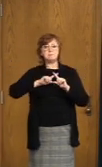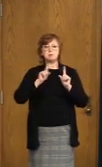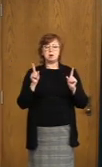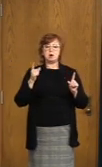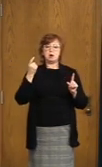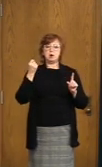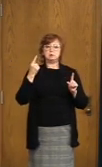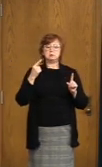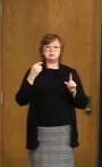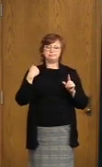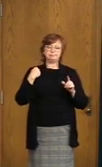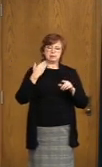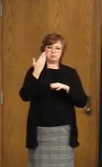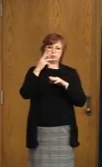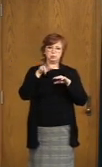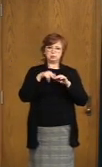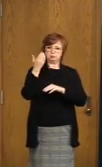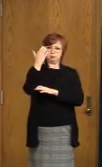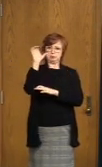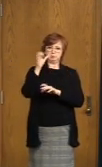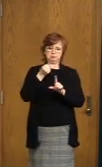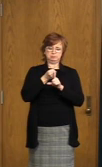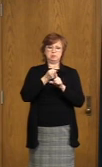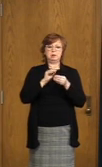over the course of the past month,